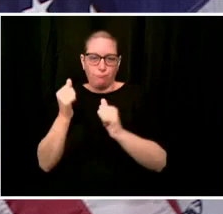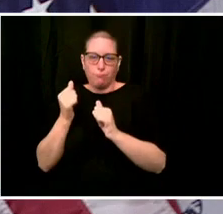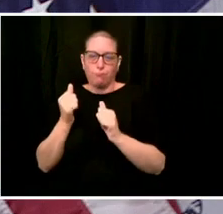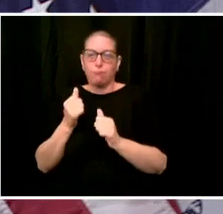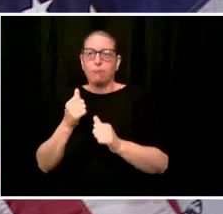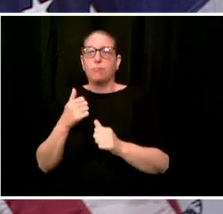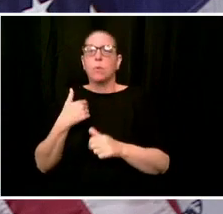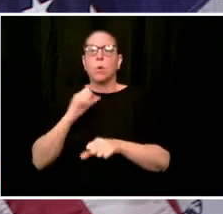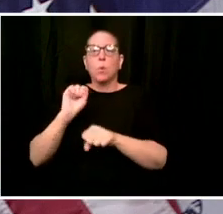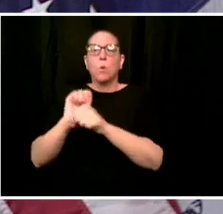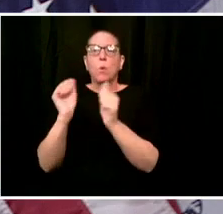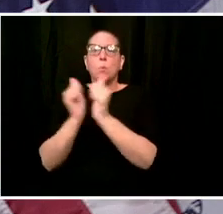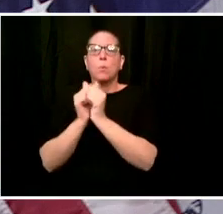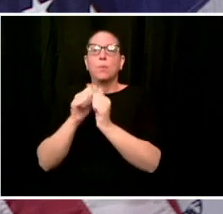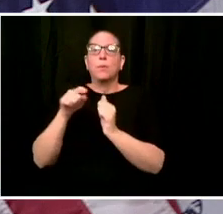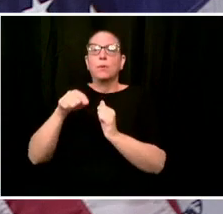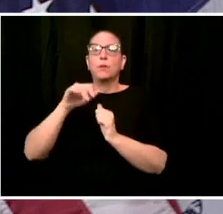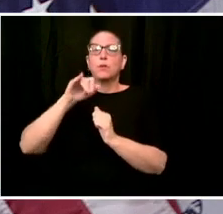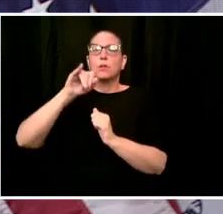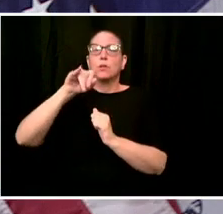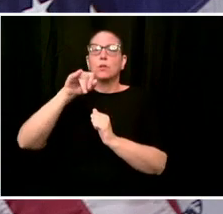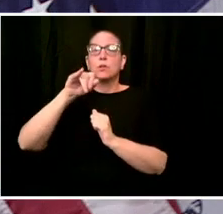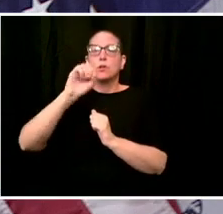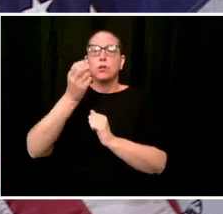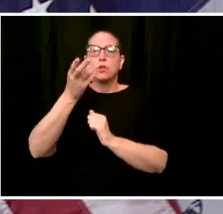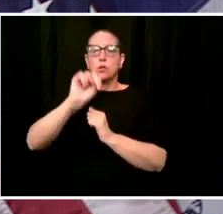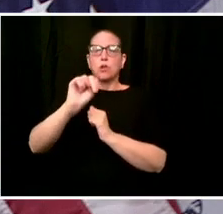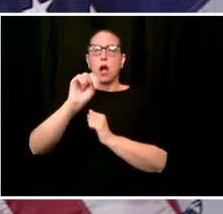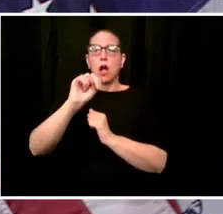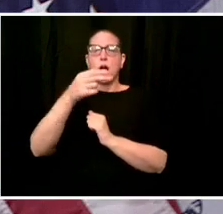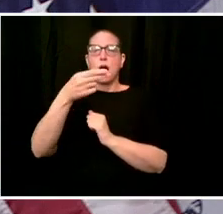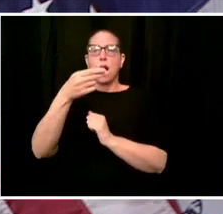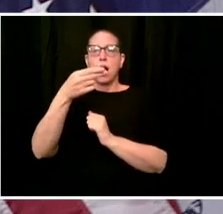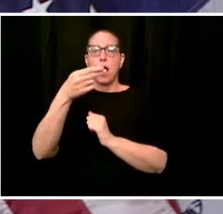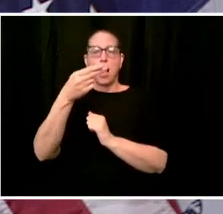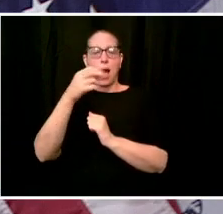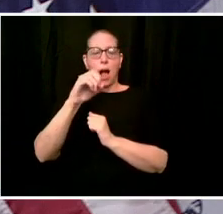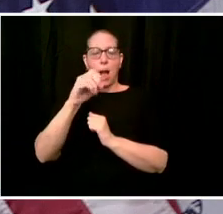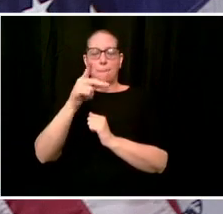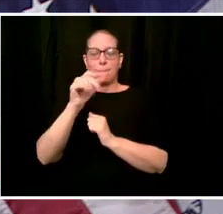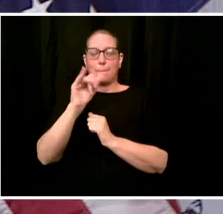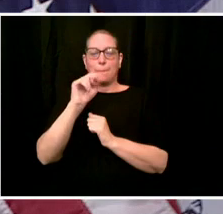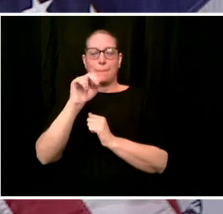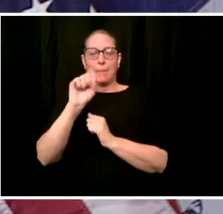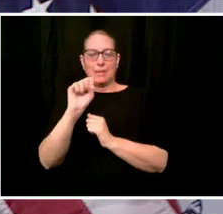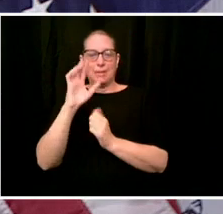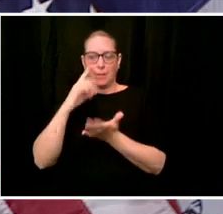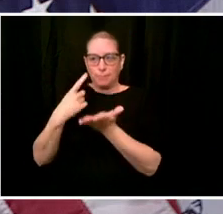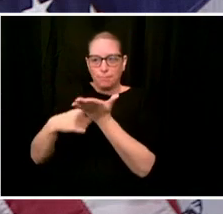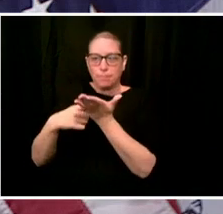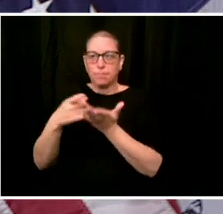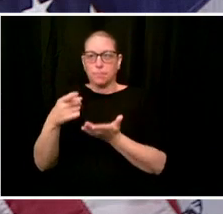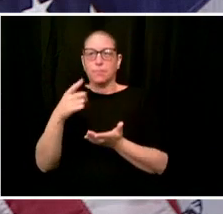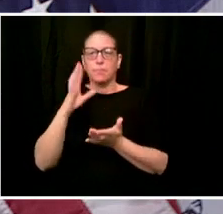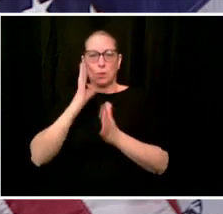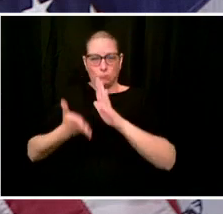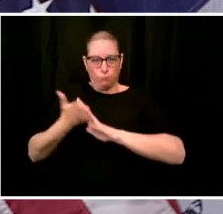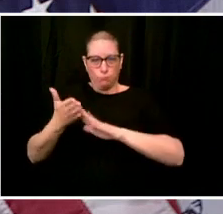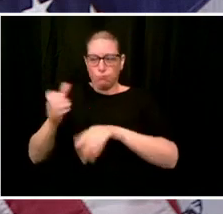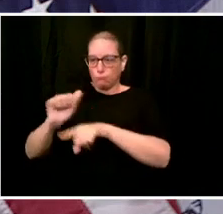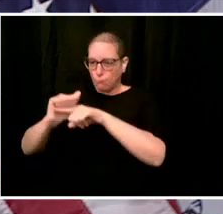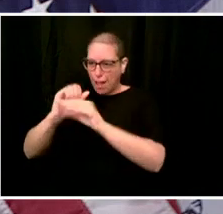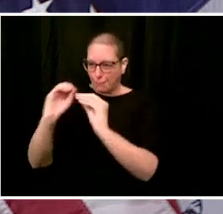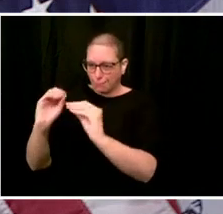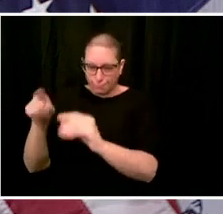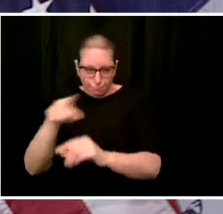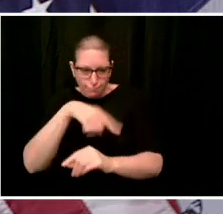a process of evaluating people and going through a training process that then leads to the decision on the permanent hiring. But all that